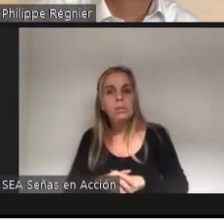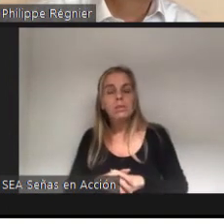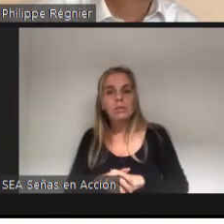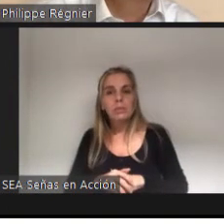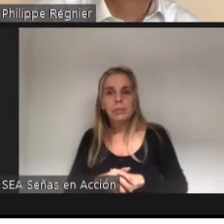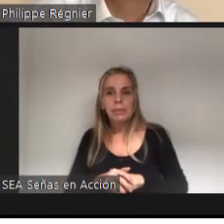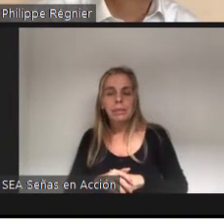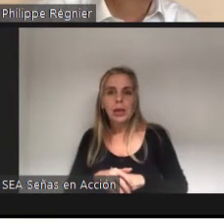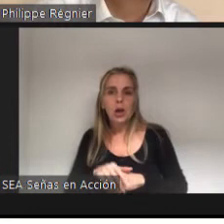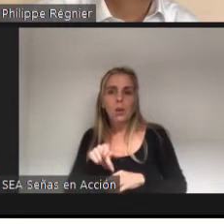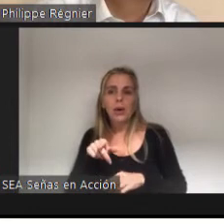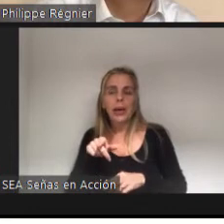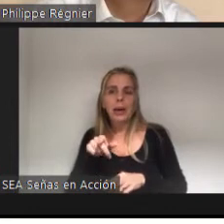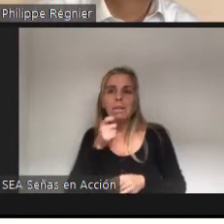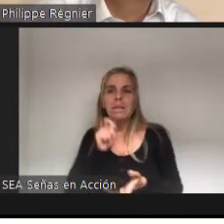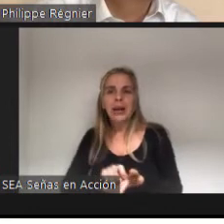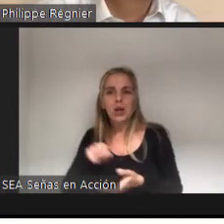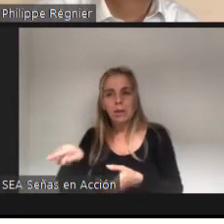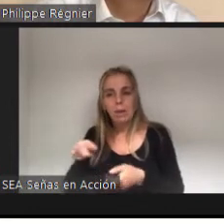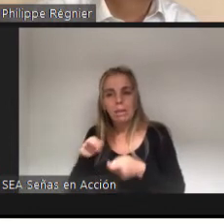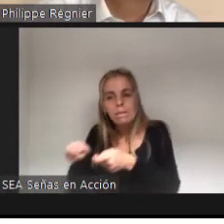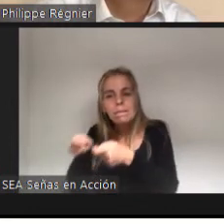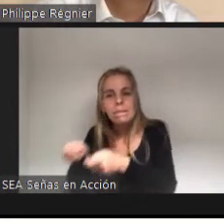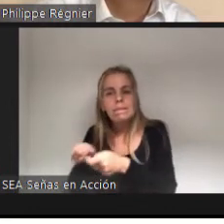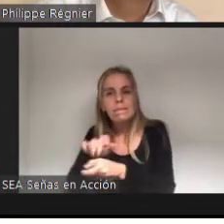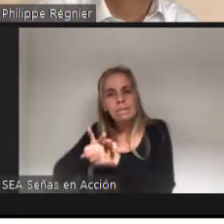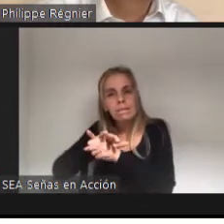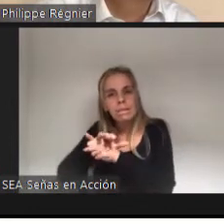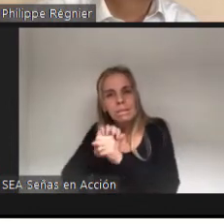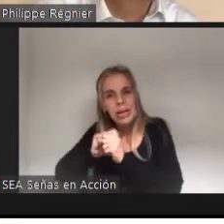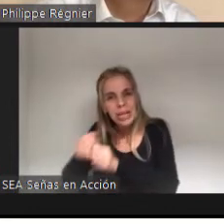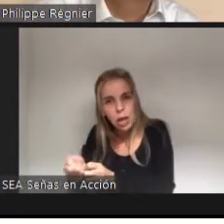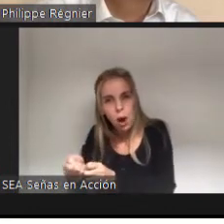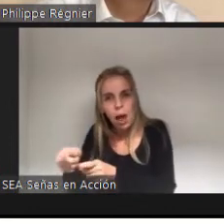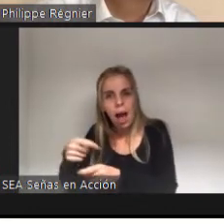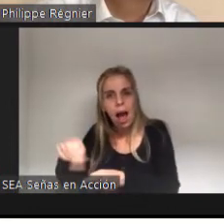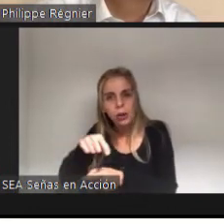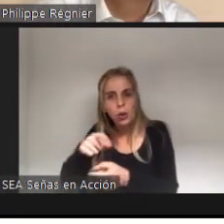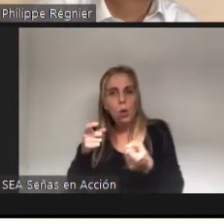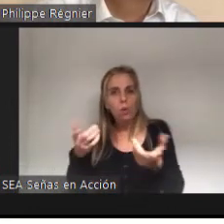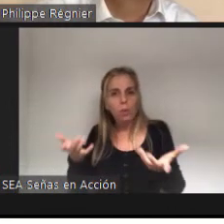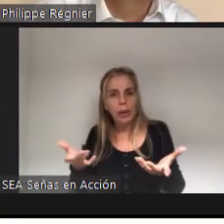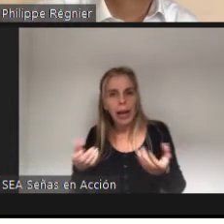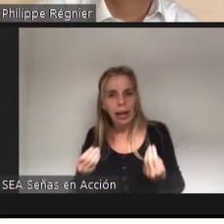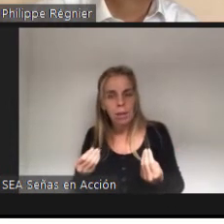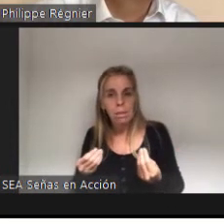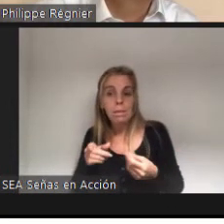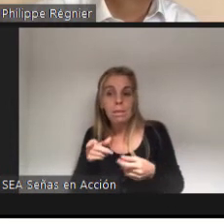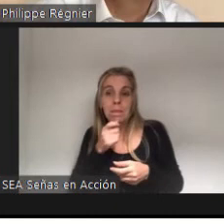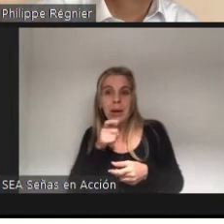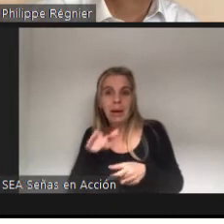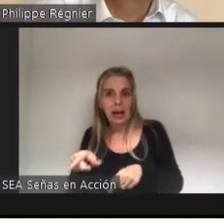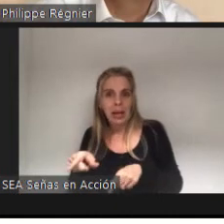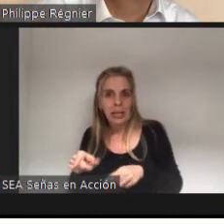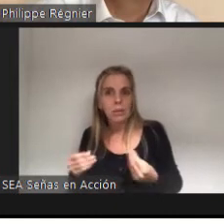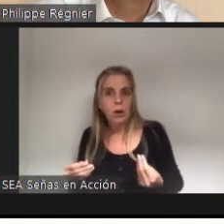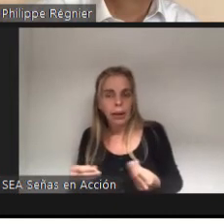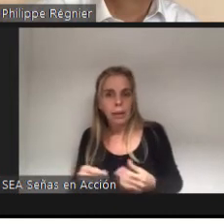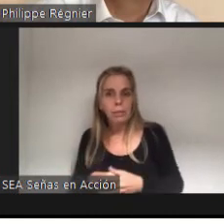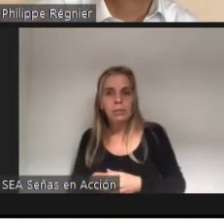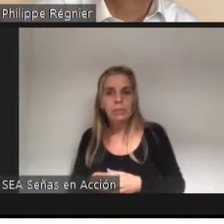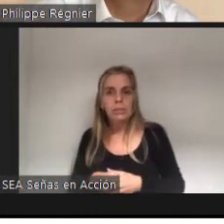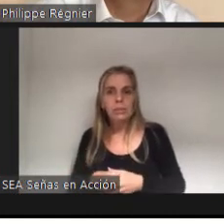powers from different perspectives to force the media to serve them, is facilitated by the